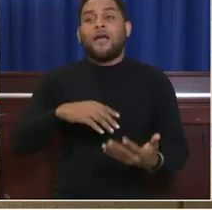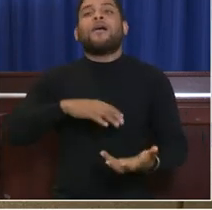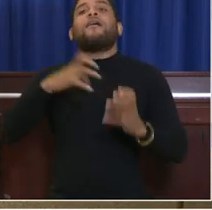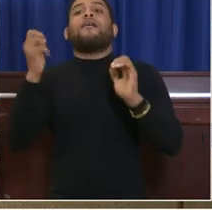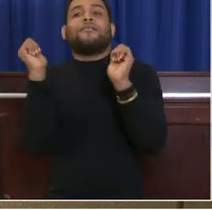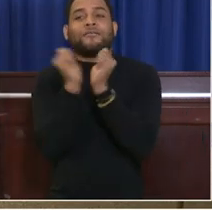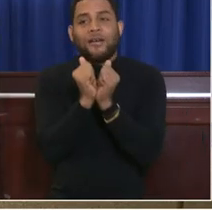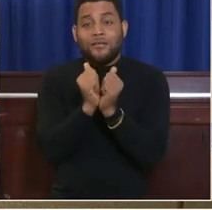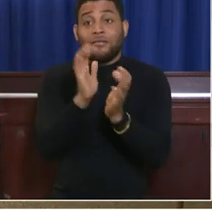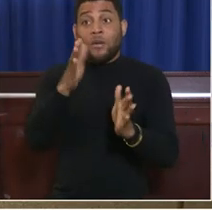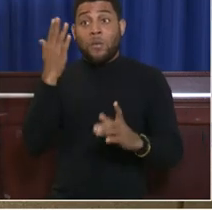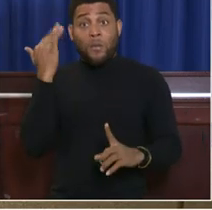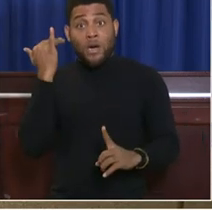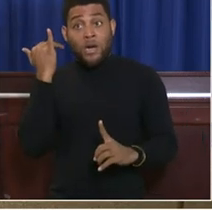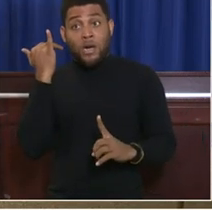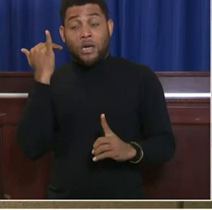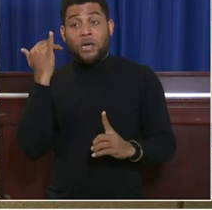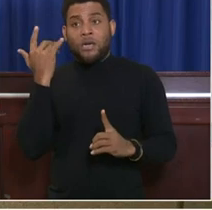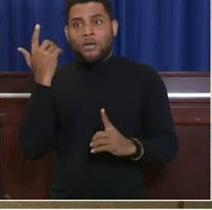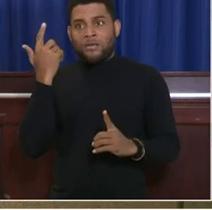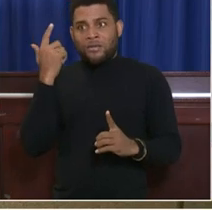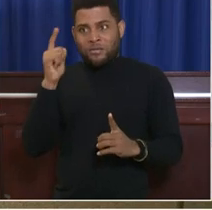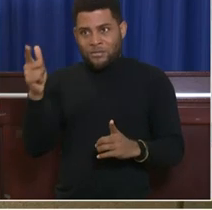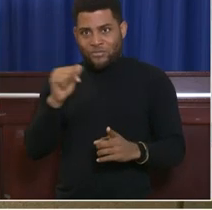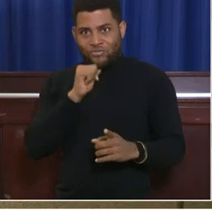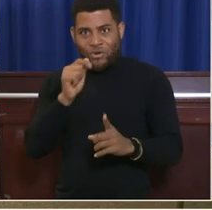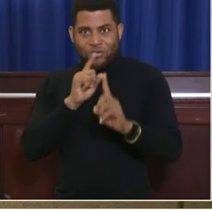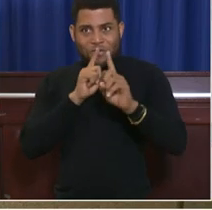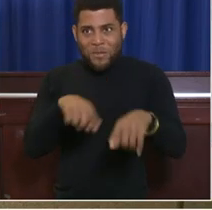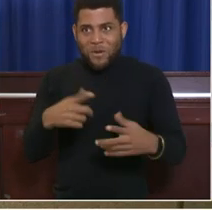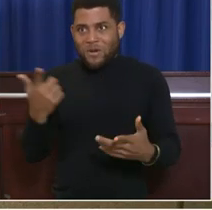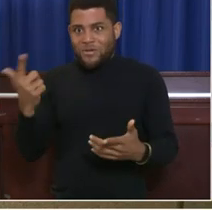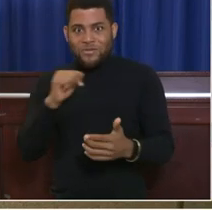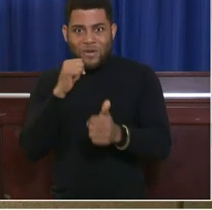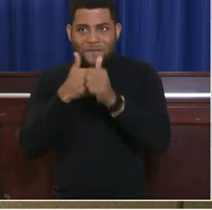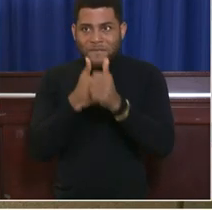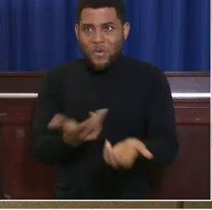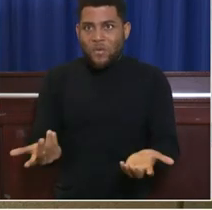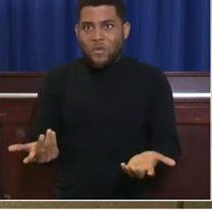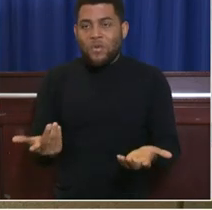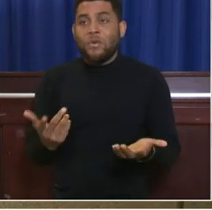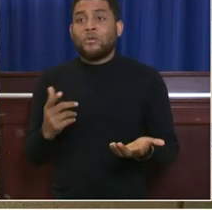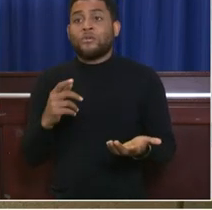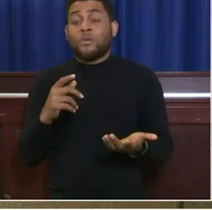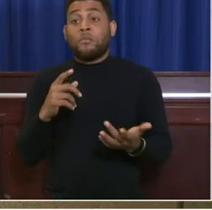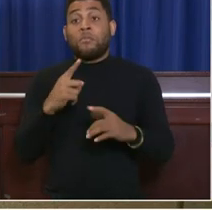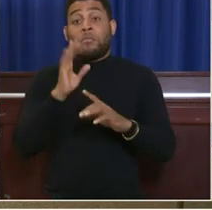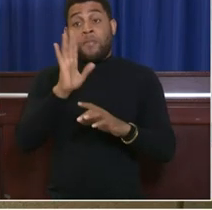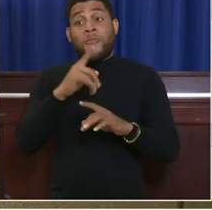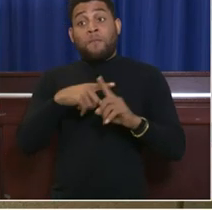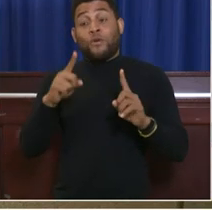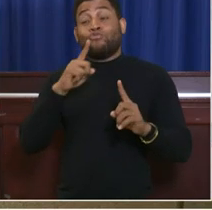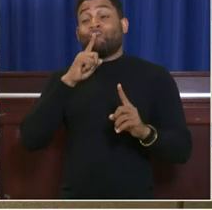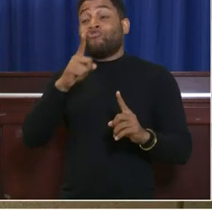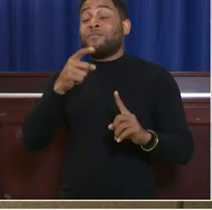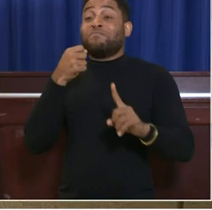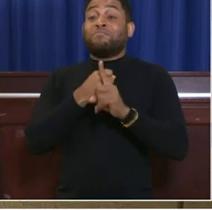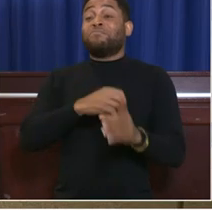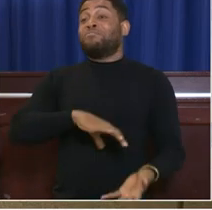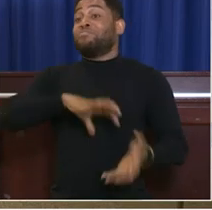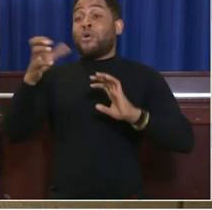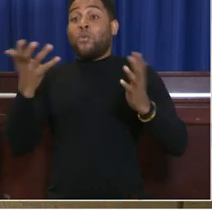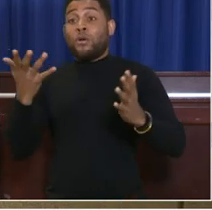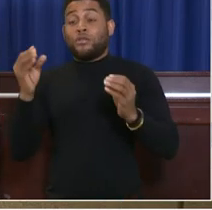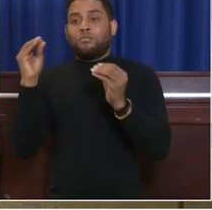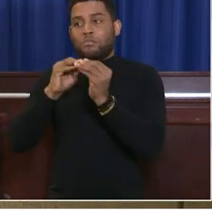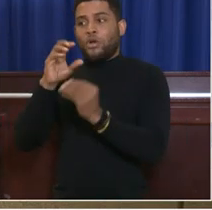more crime. So that's what we're here to talk about today. If you are in one of these release statuses, you have to